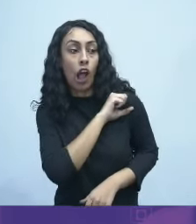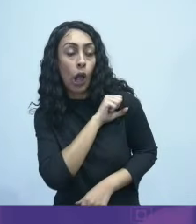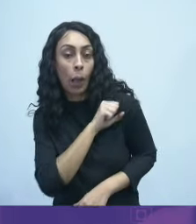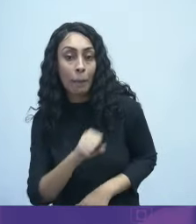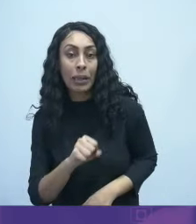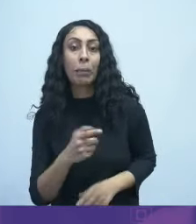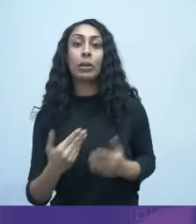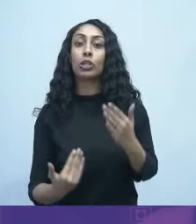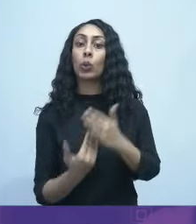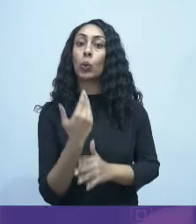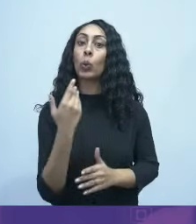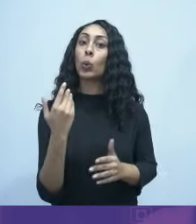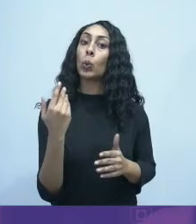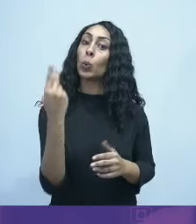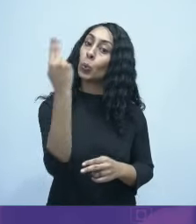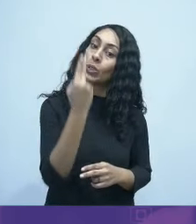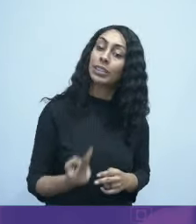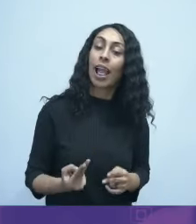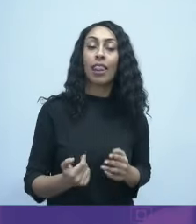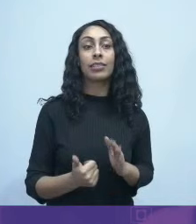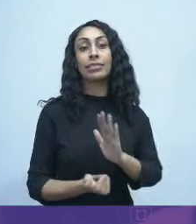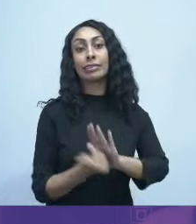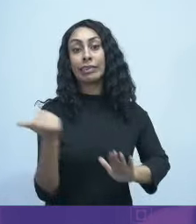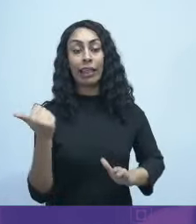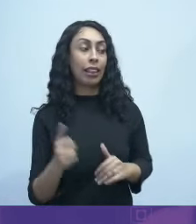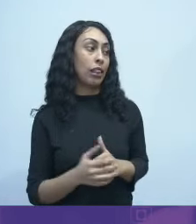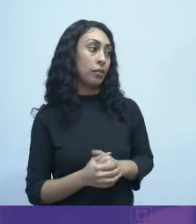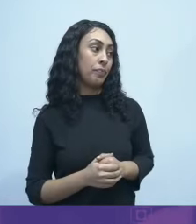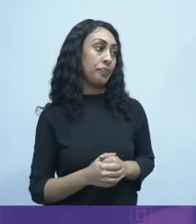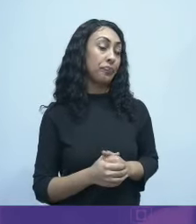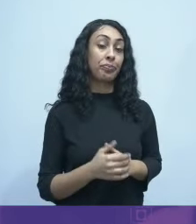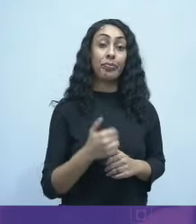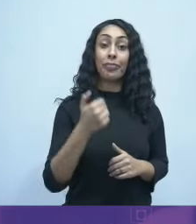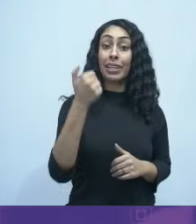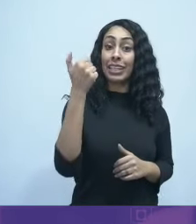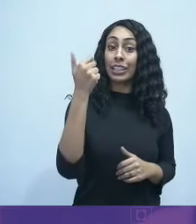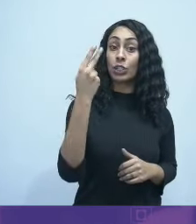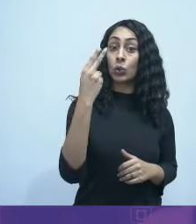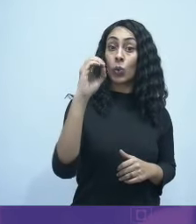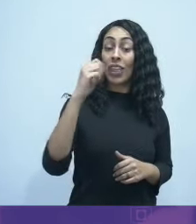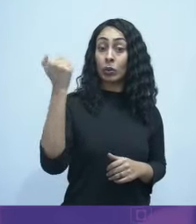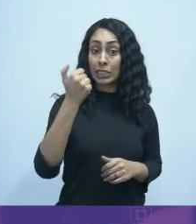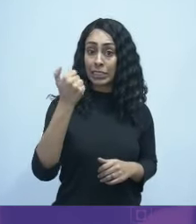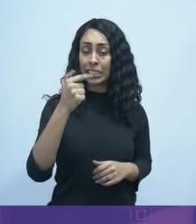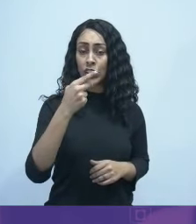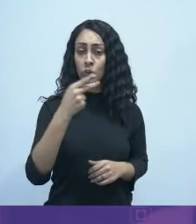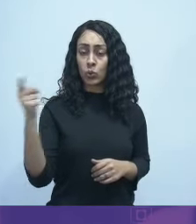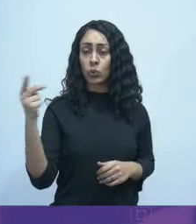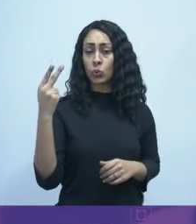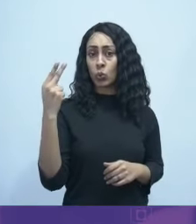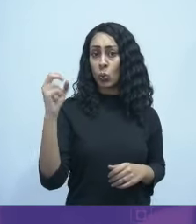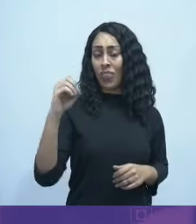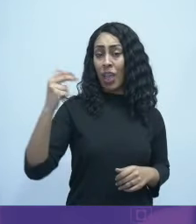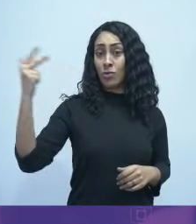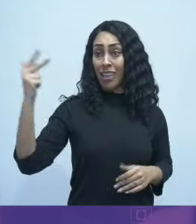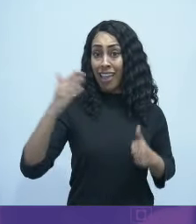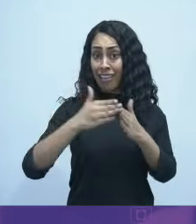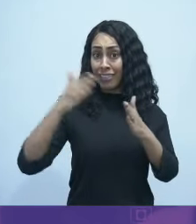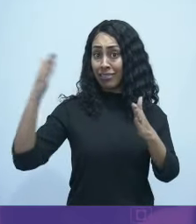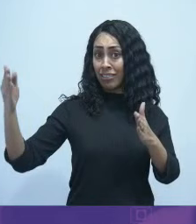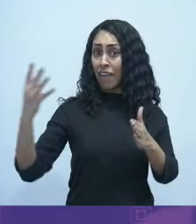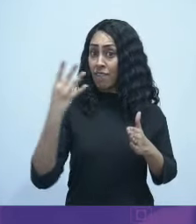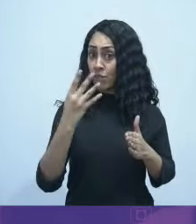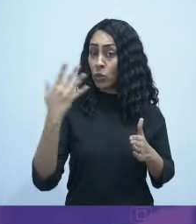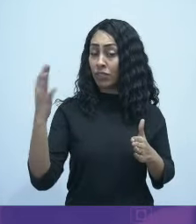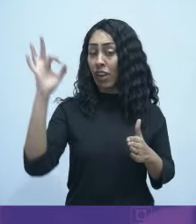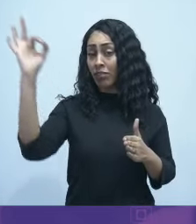new talent. And the figure's gone up over the year from 16-17 to 17-18. It's gone up from 45 to 51%. That's